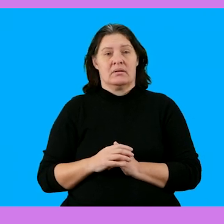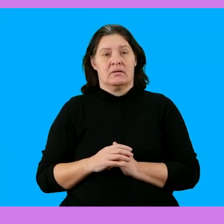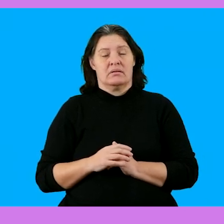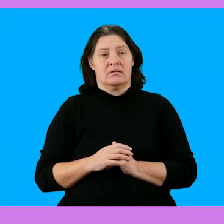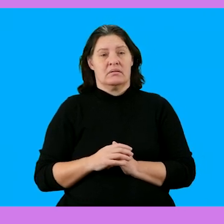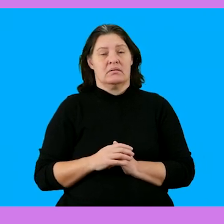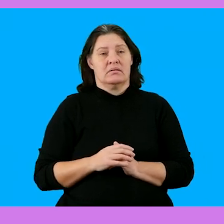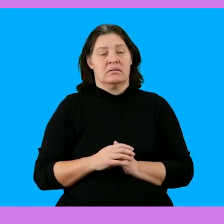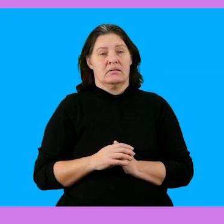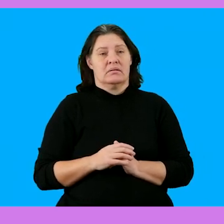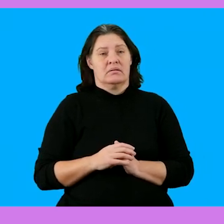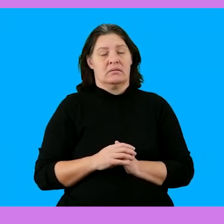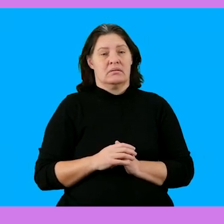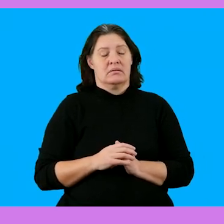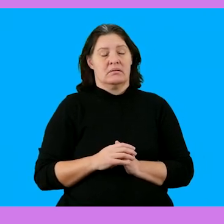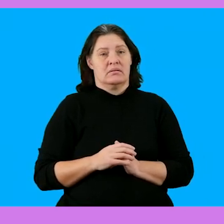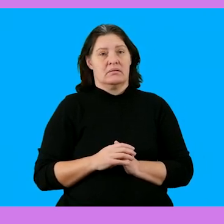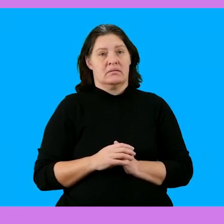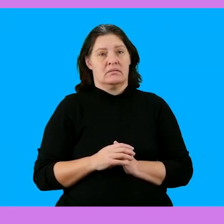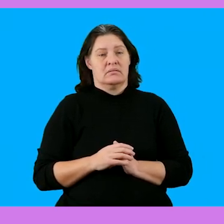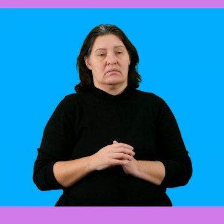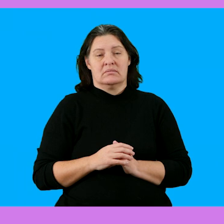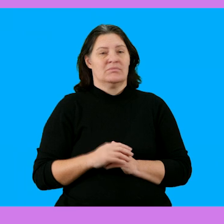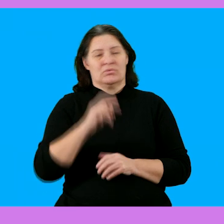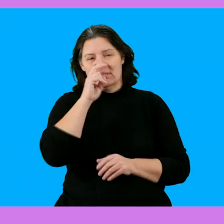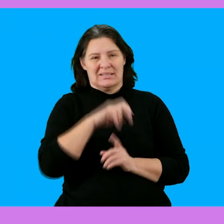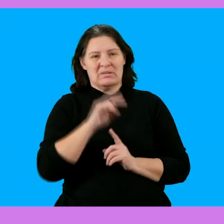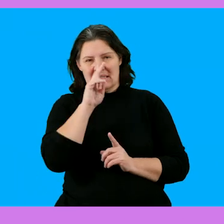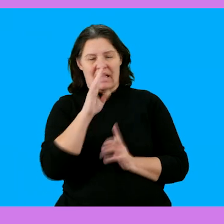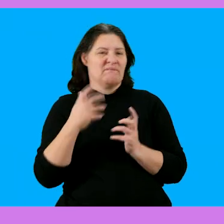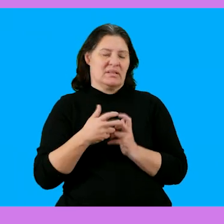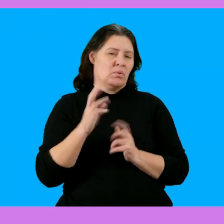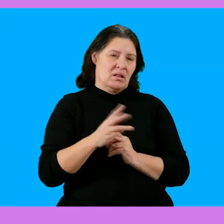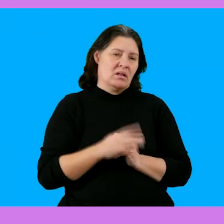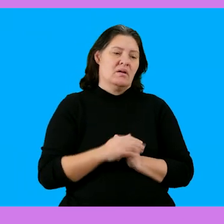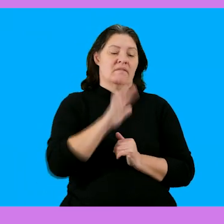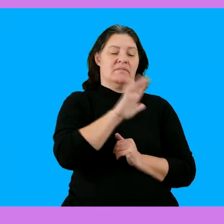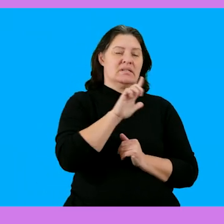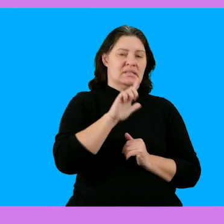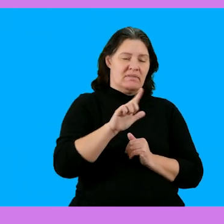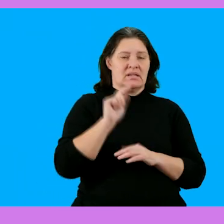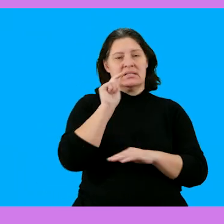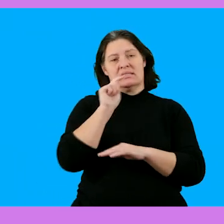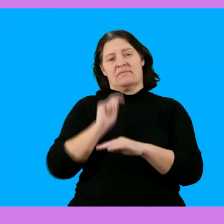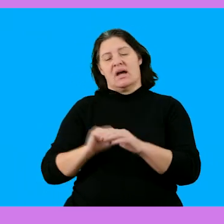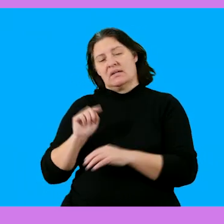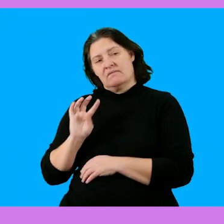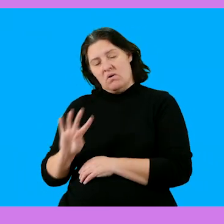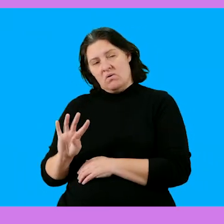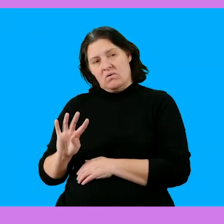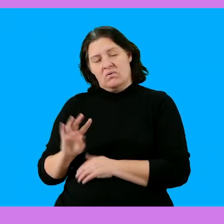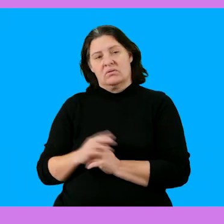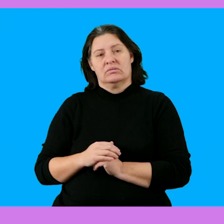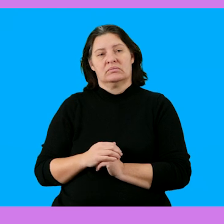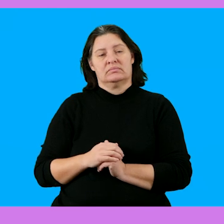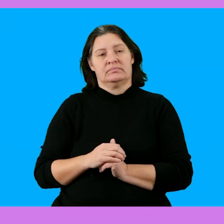Right? And if I look at, yeah, so that's actually not even necessary. You can see it will fit, right? So 57 divided by